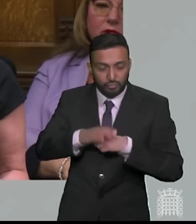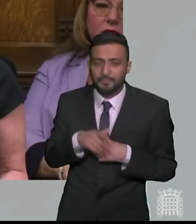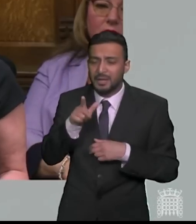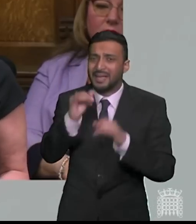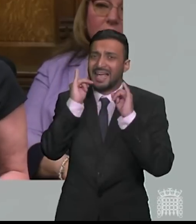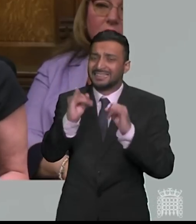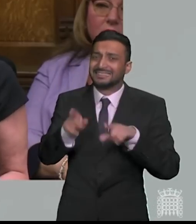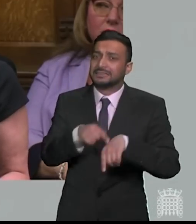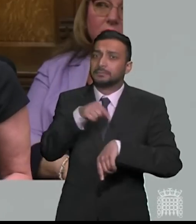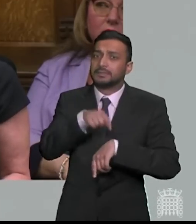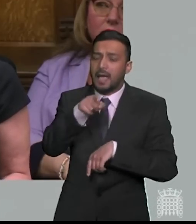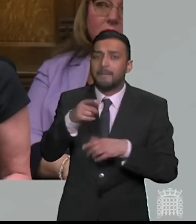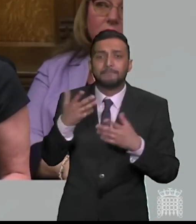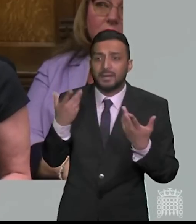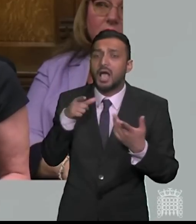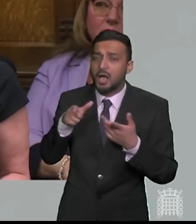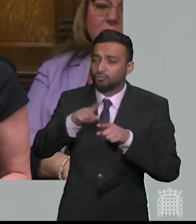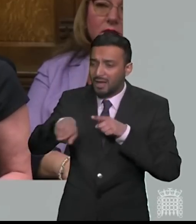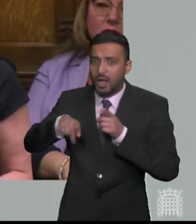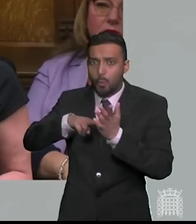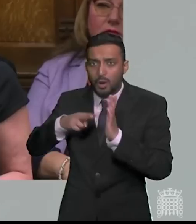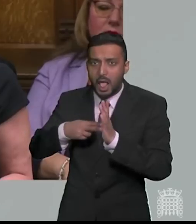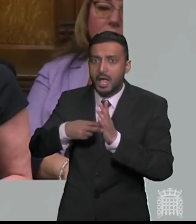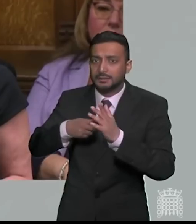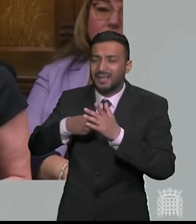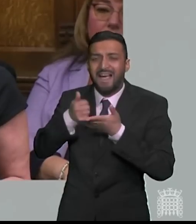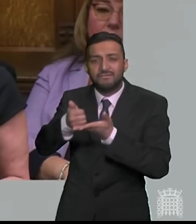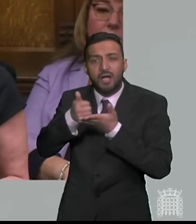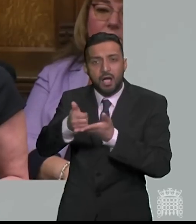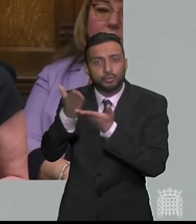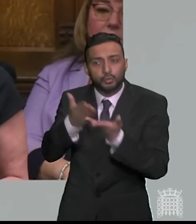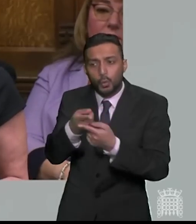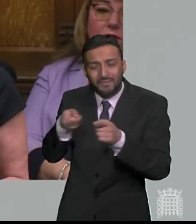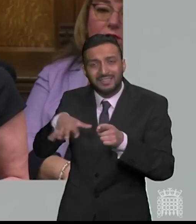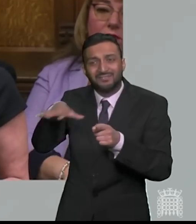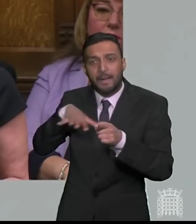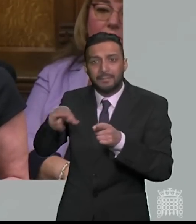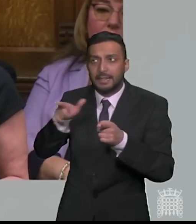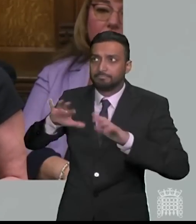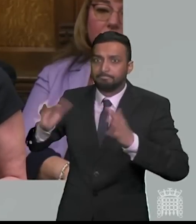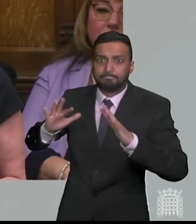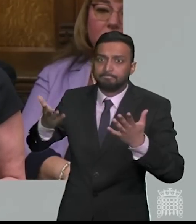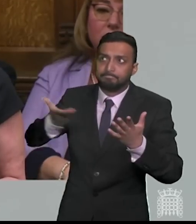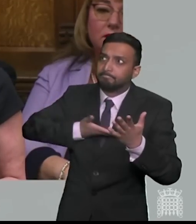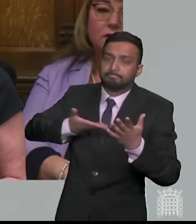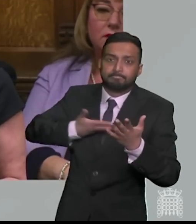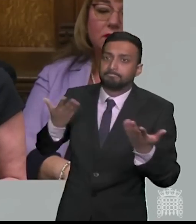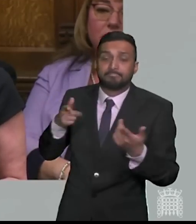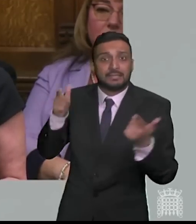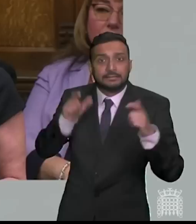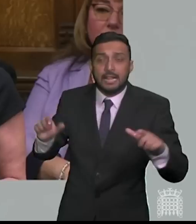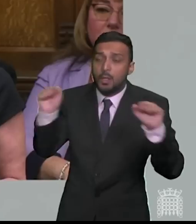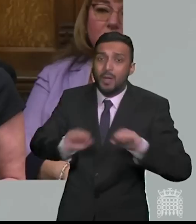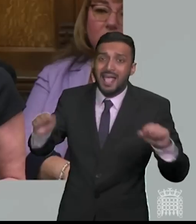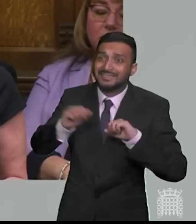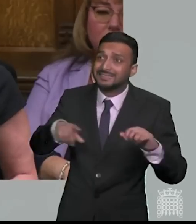for families who have been denied their rights and are still waiting for support from the Windrush